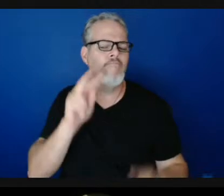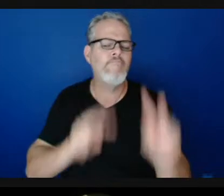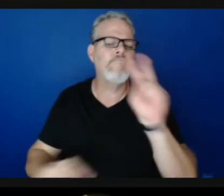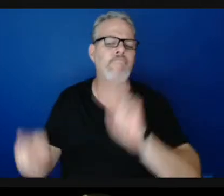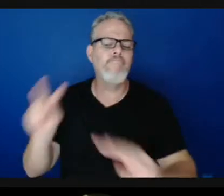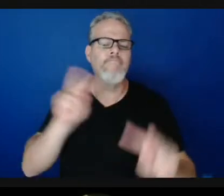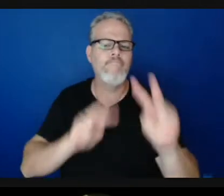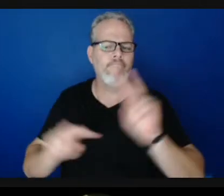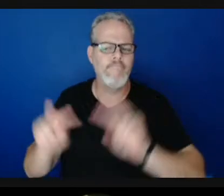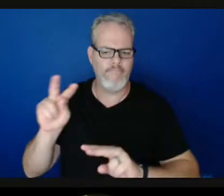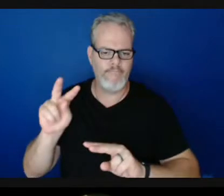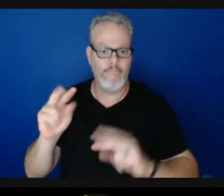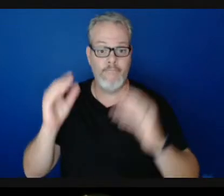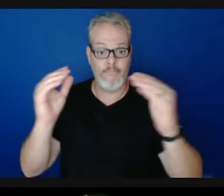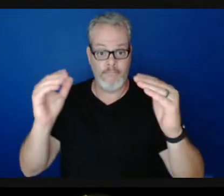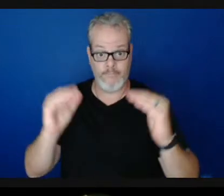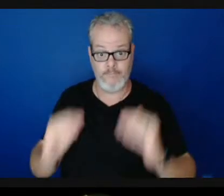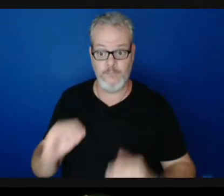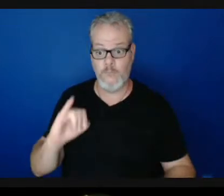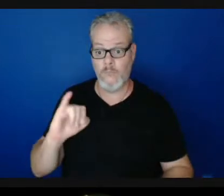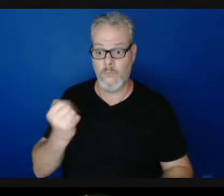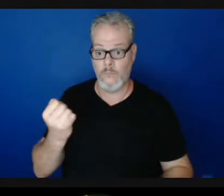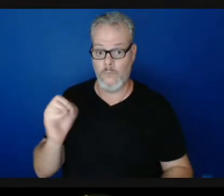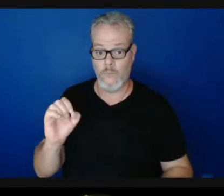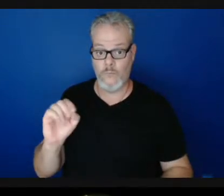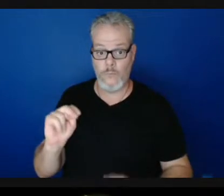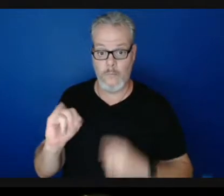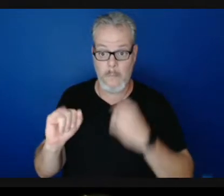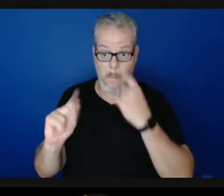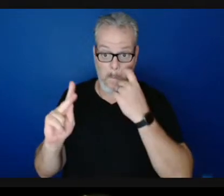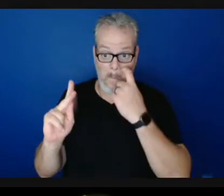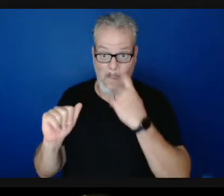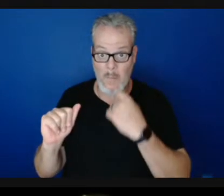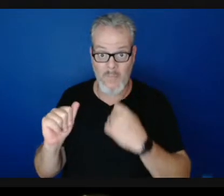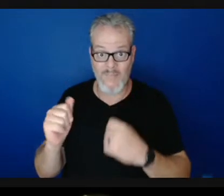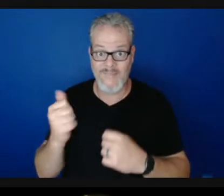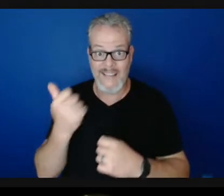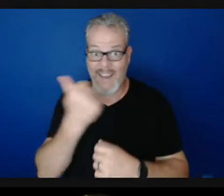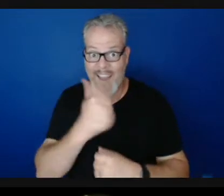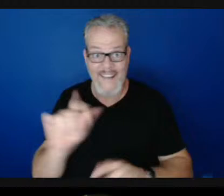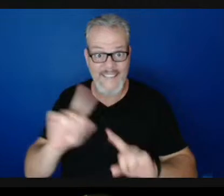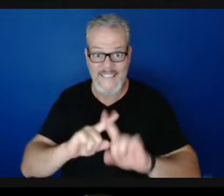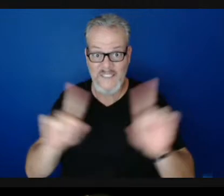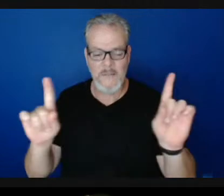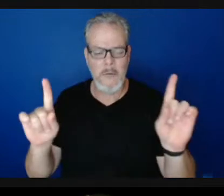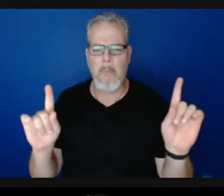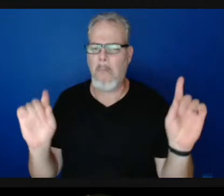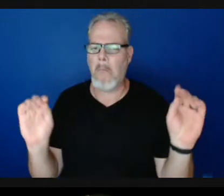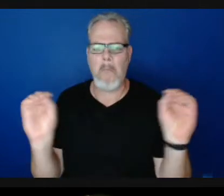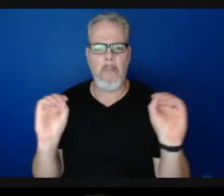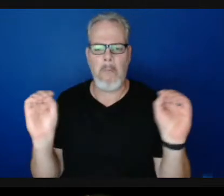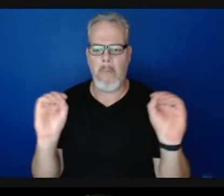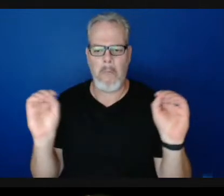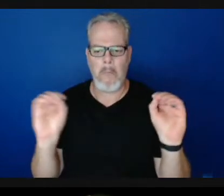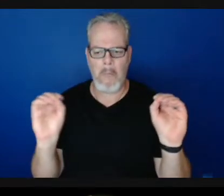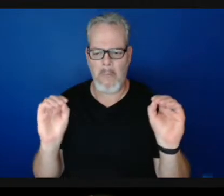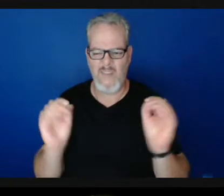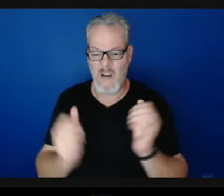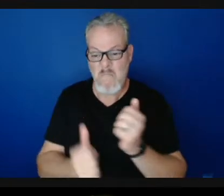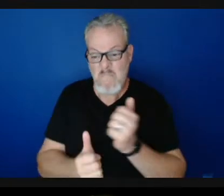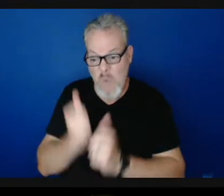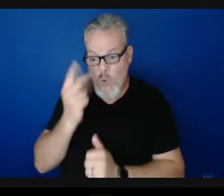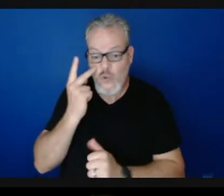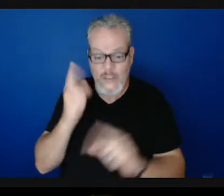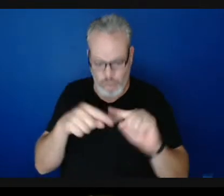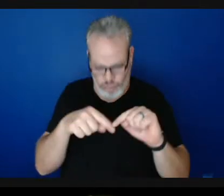Further down the rift at Jonica, you don't see anything different occurring over this phase, right? You mostly see the daily variations, and there's